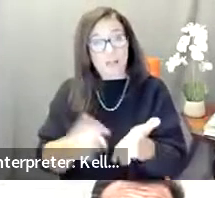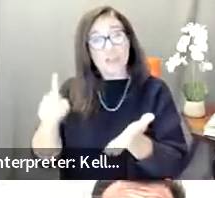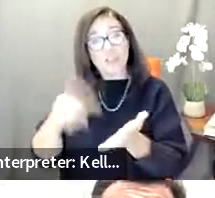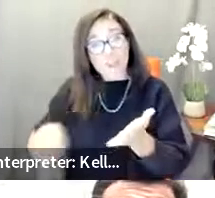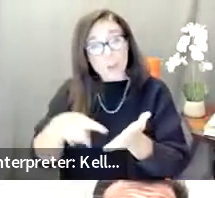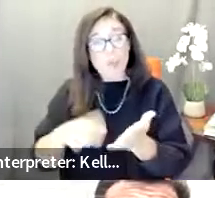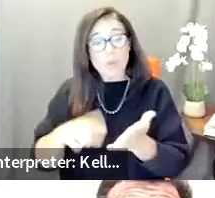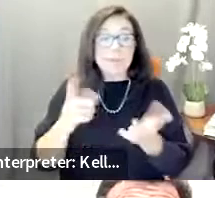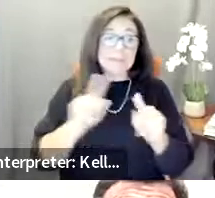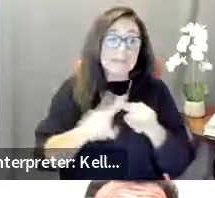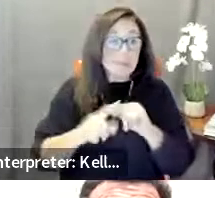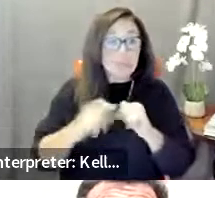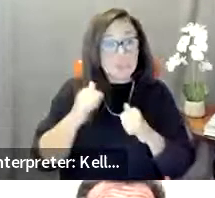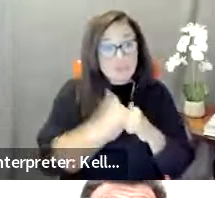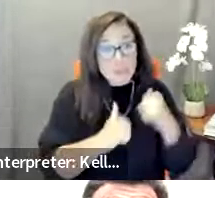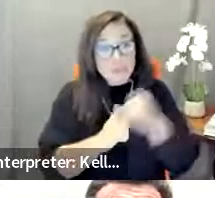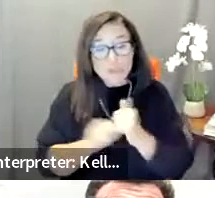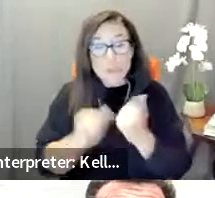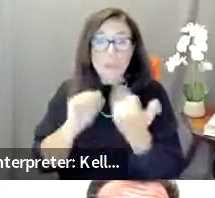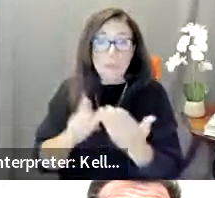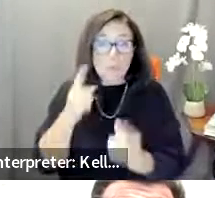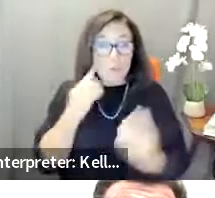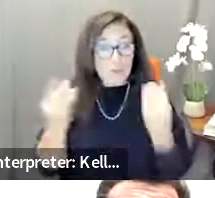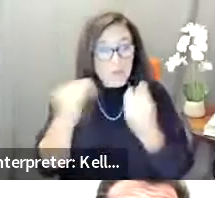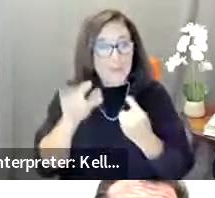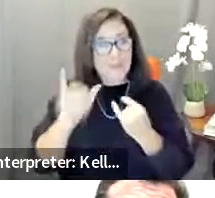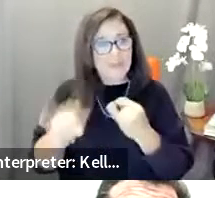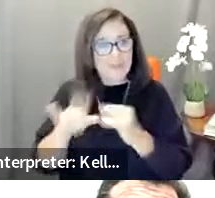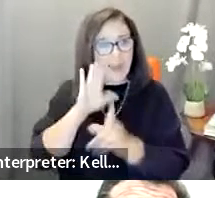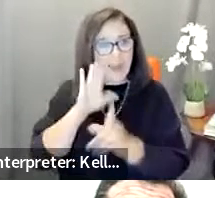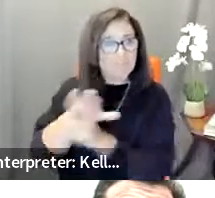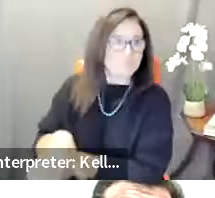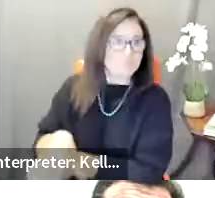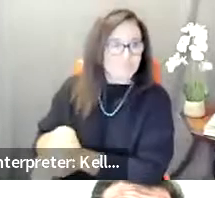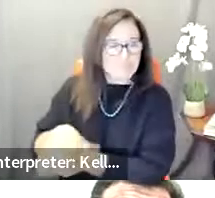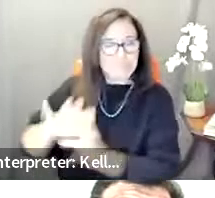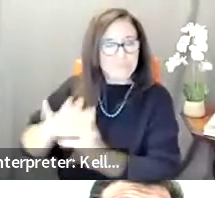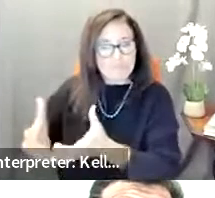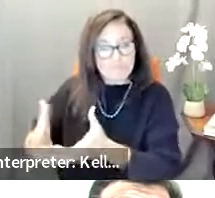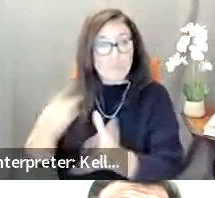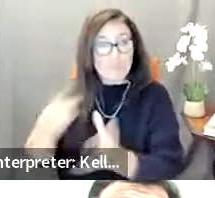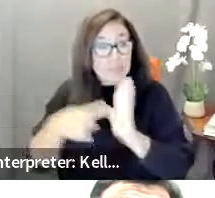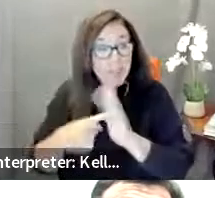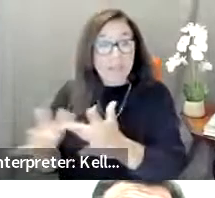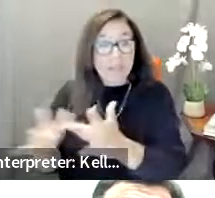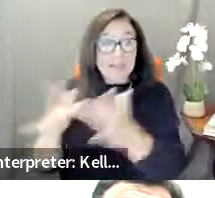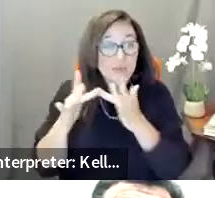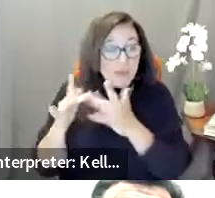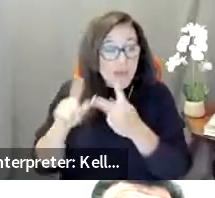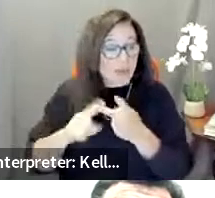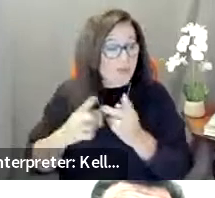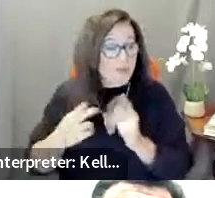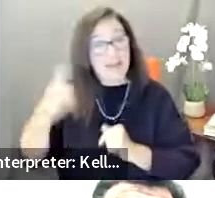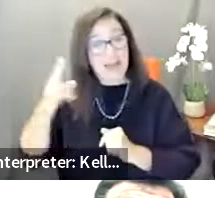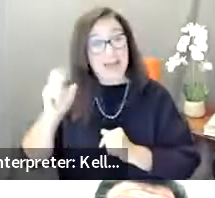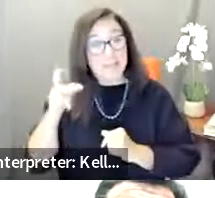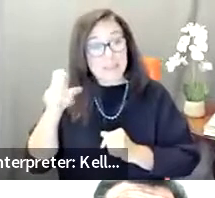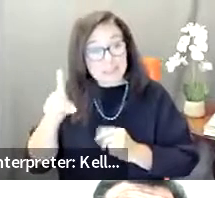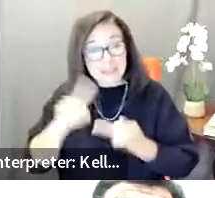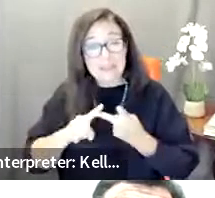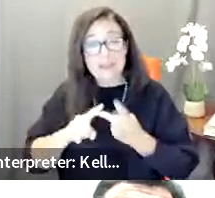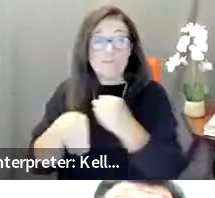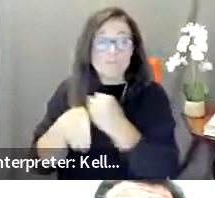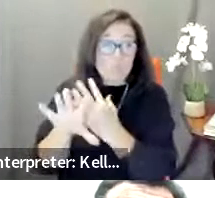of thinking we use every day. We are using equipment and high-speed internet not available in many Indigenous